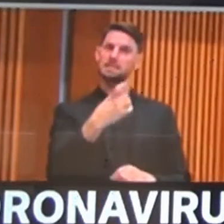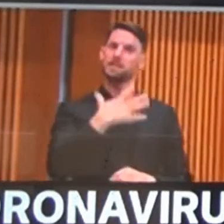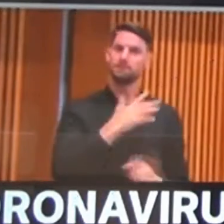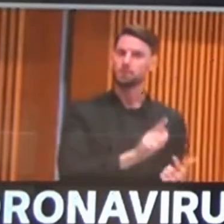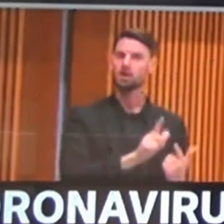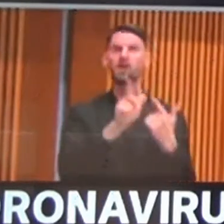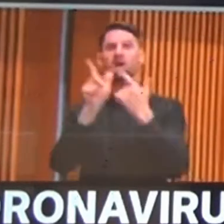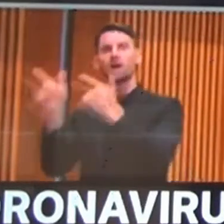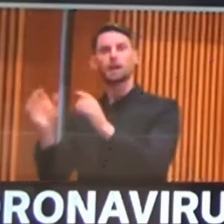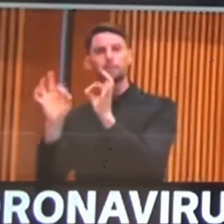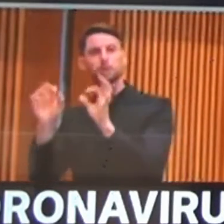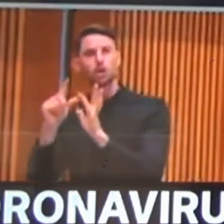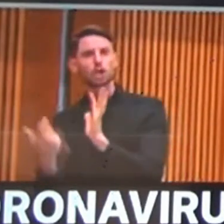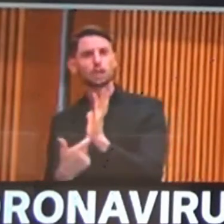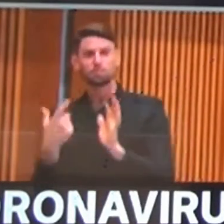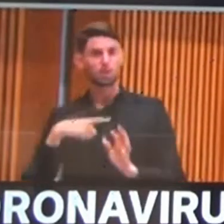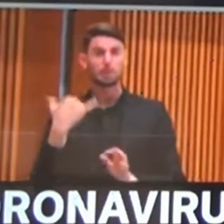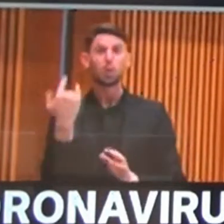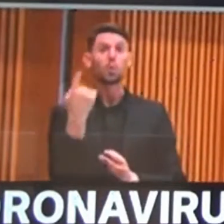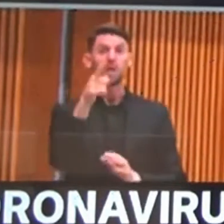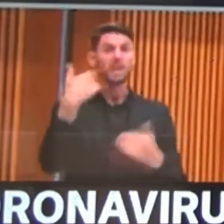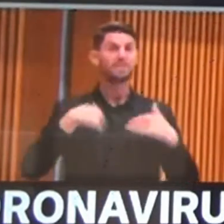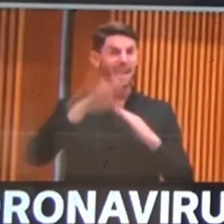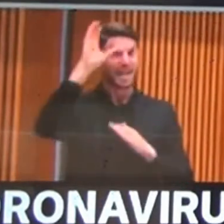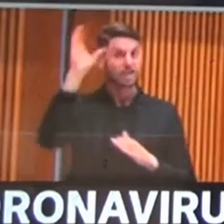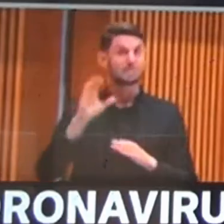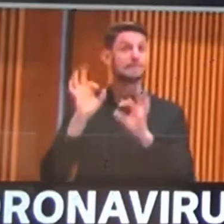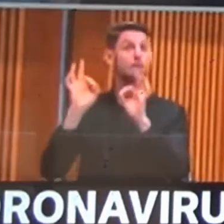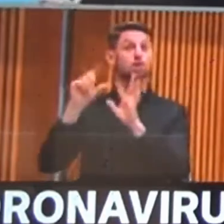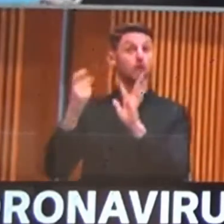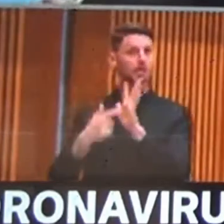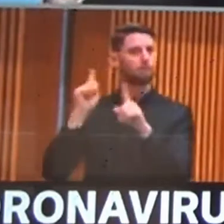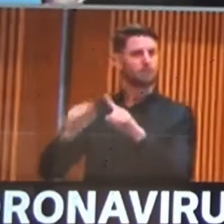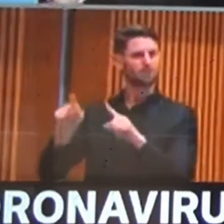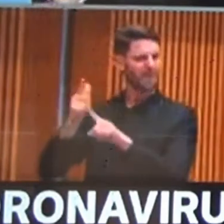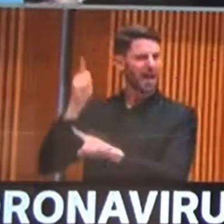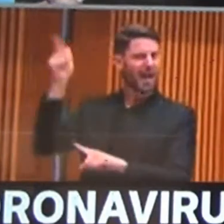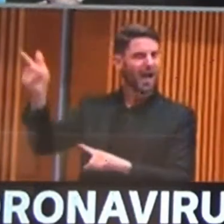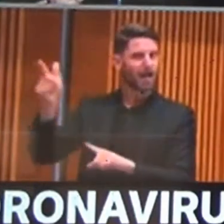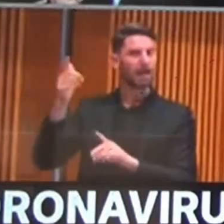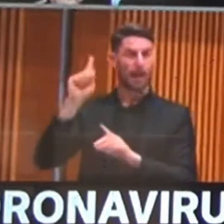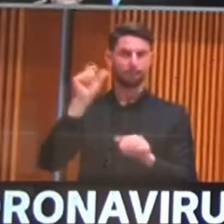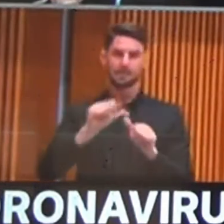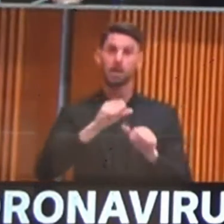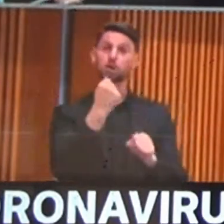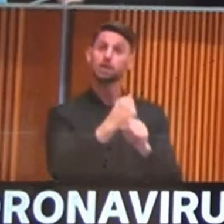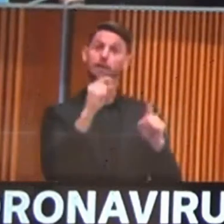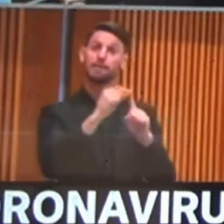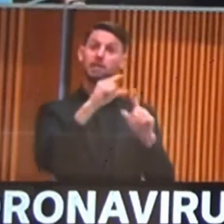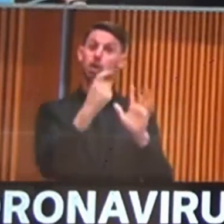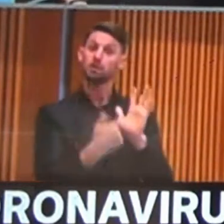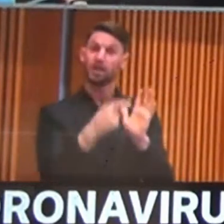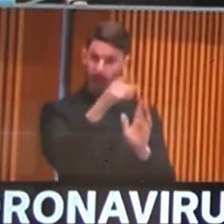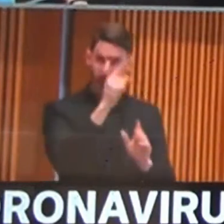rural areas who don't want travelling large distances to seek their care. Does support only the trials, but